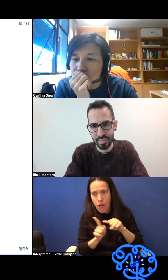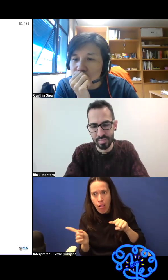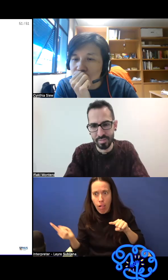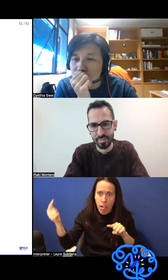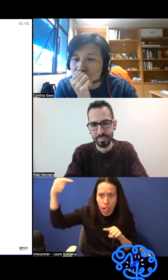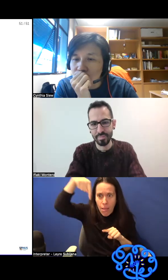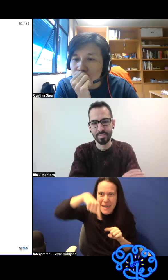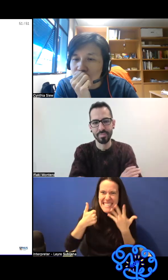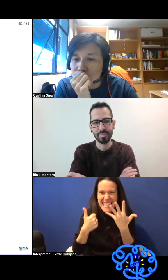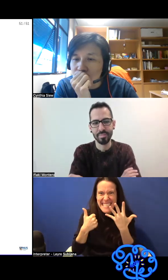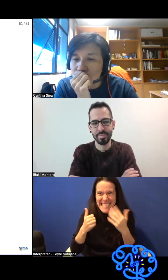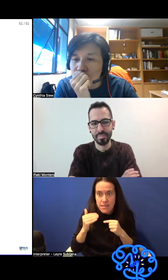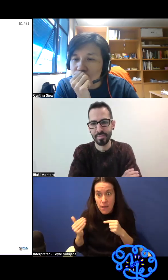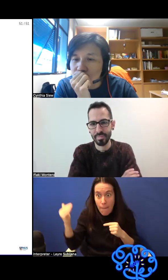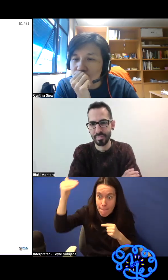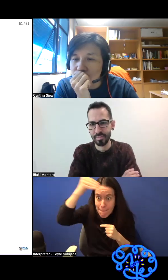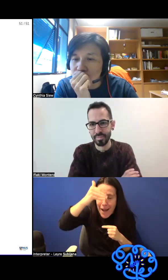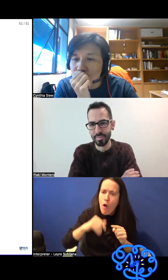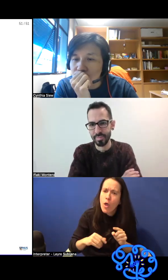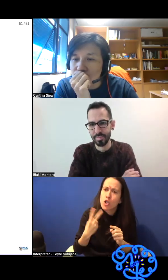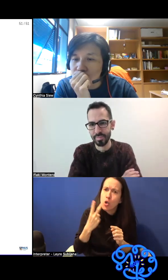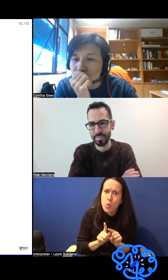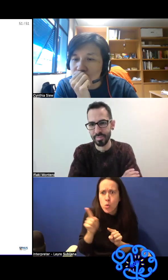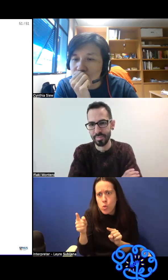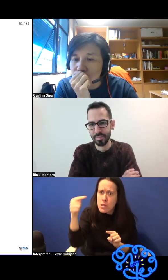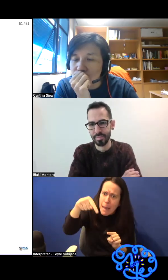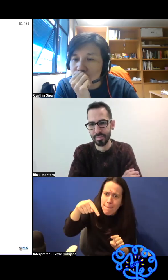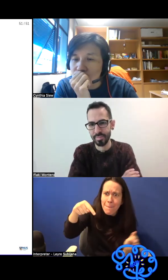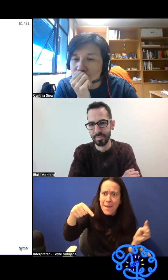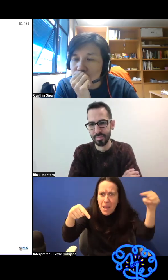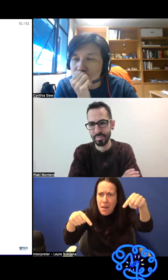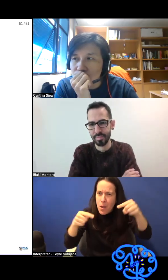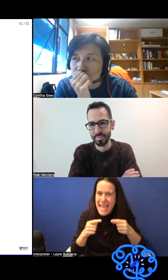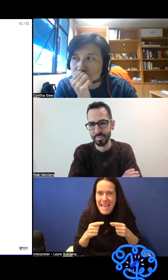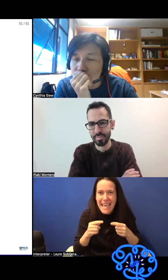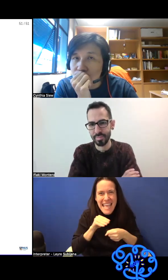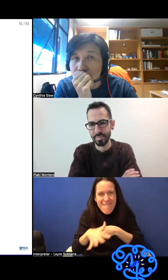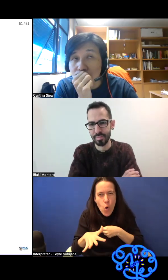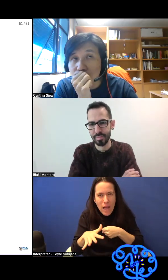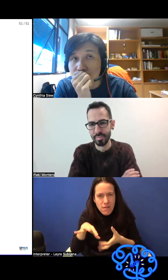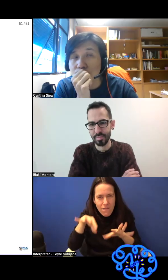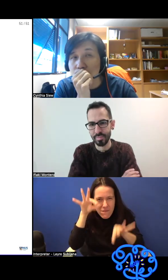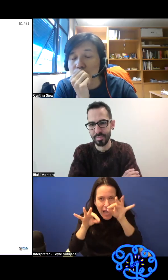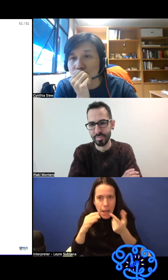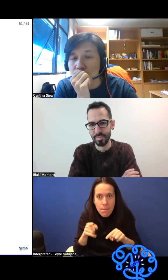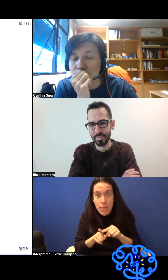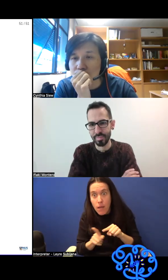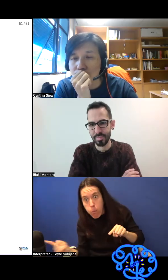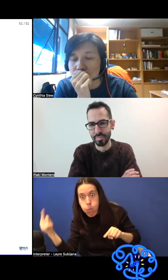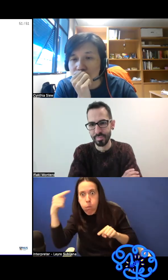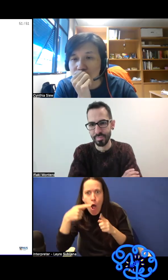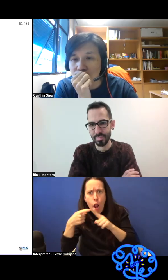these alternate routes might also influence the results? Perhaps this is already accounted for in the community structure